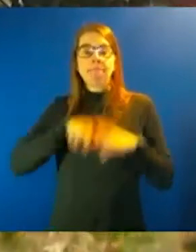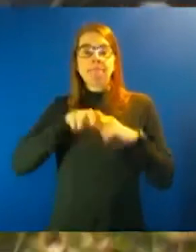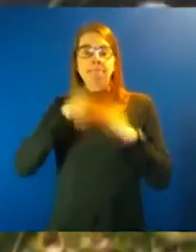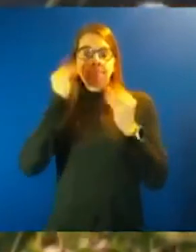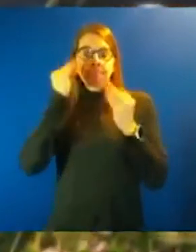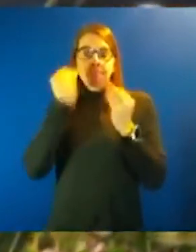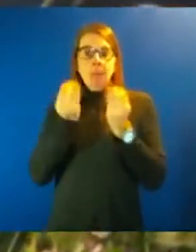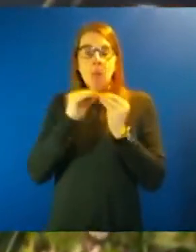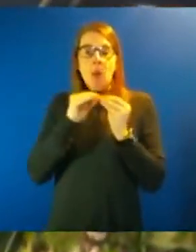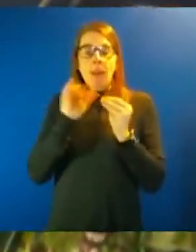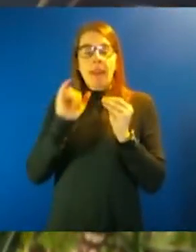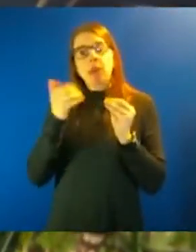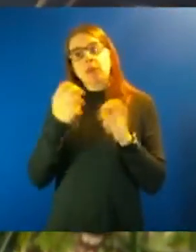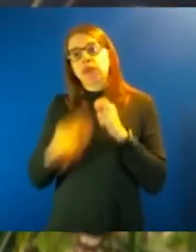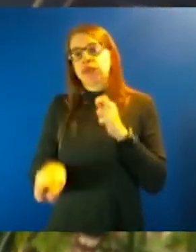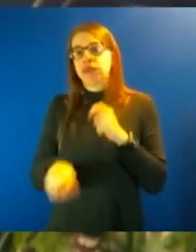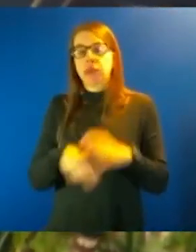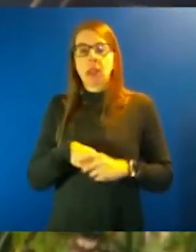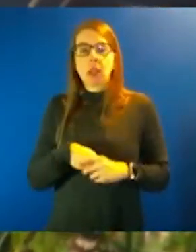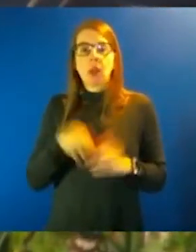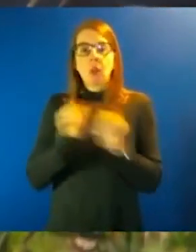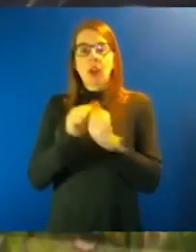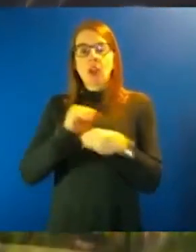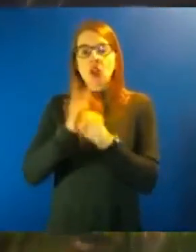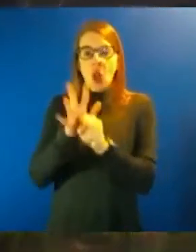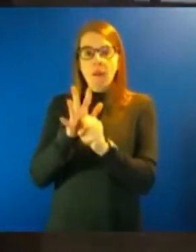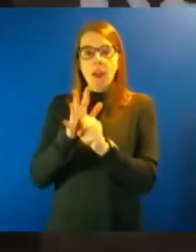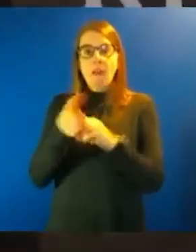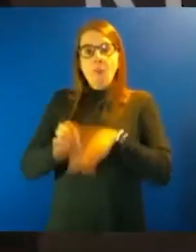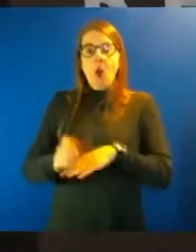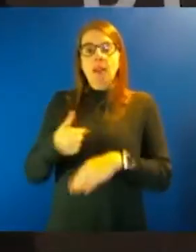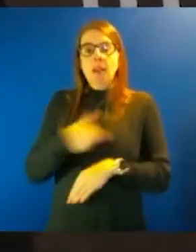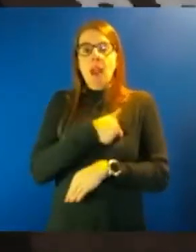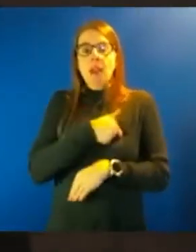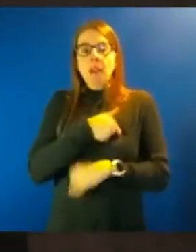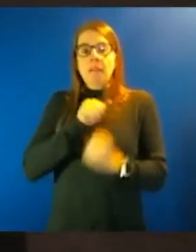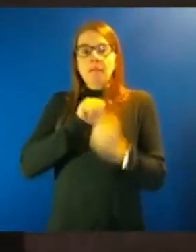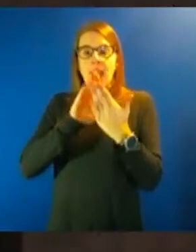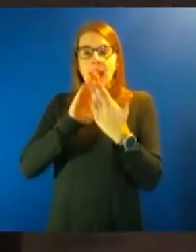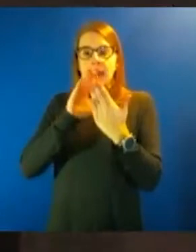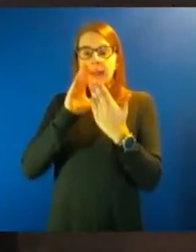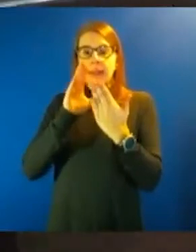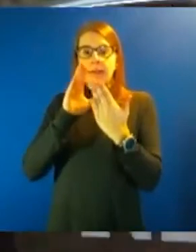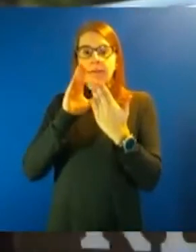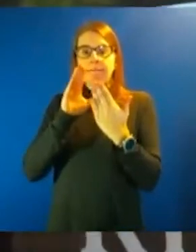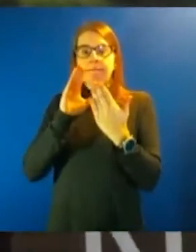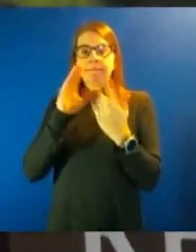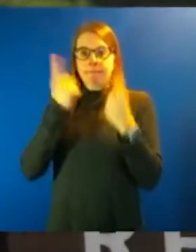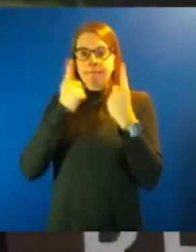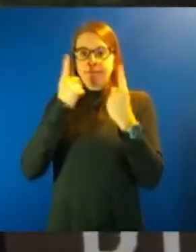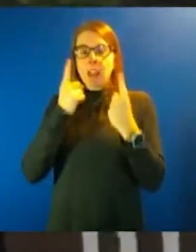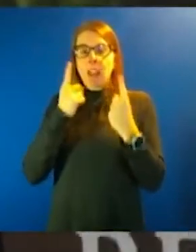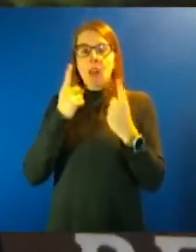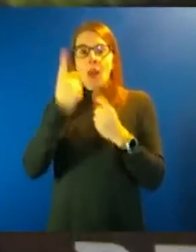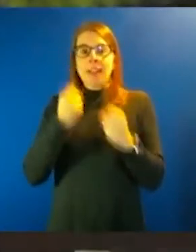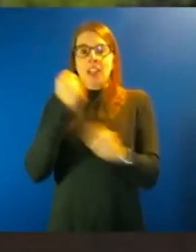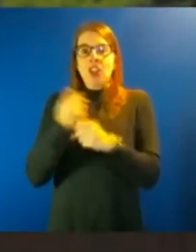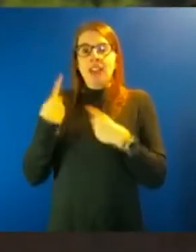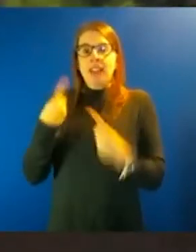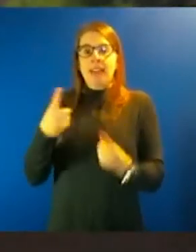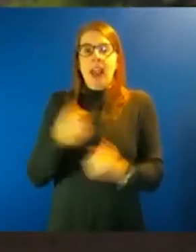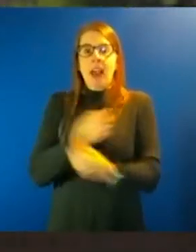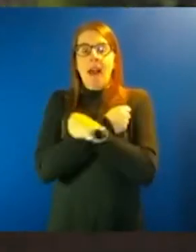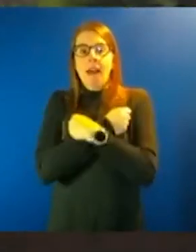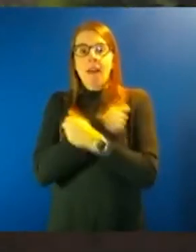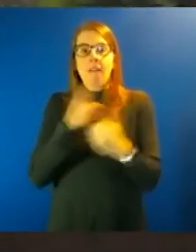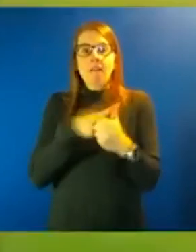was rough. With COVID, it forced us to face those. It's been a year since that hug, and since we first met Amanda Reynolds.